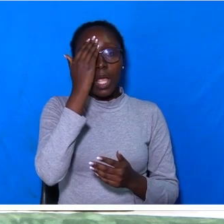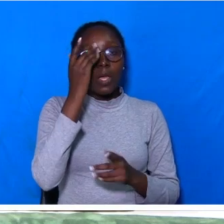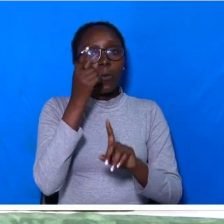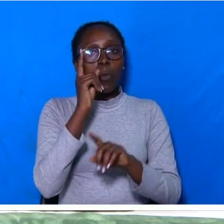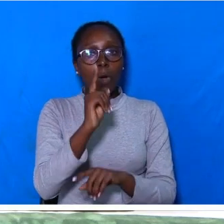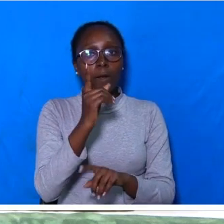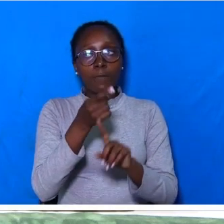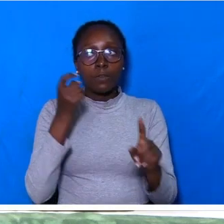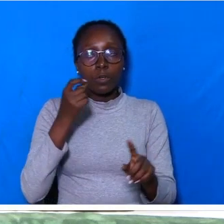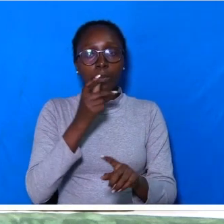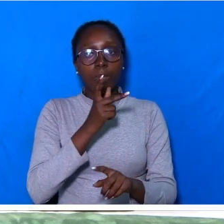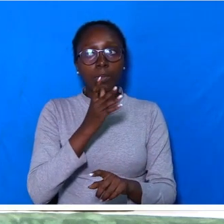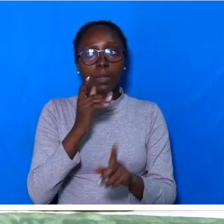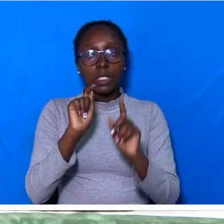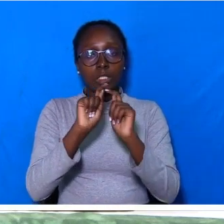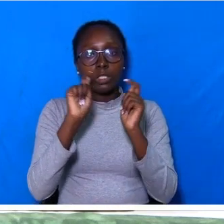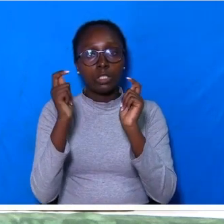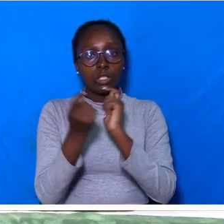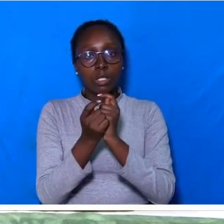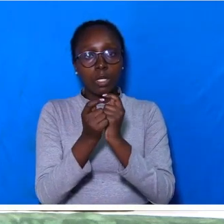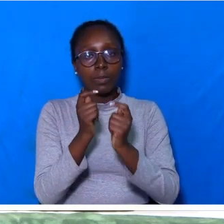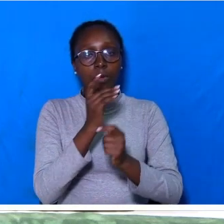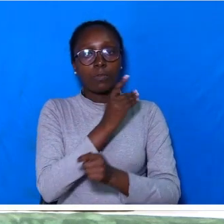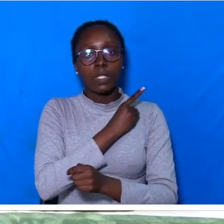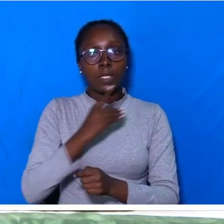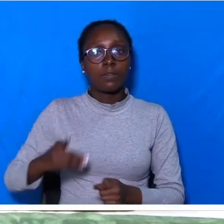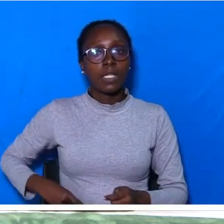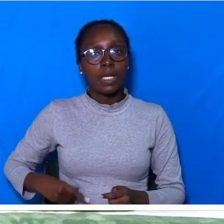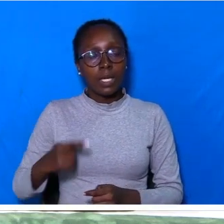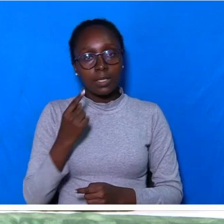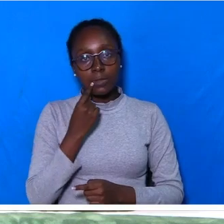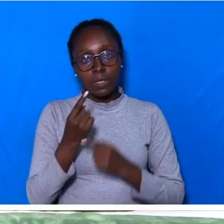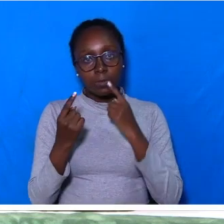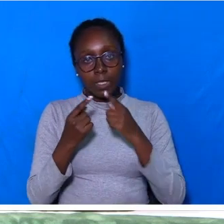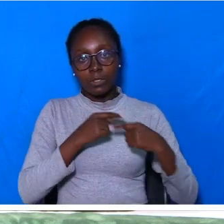David, speak to your heart and cause you to quickly